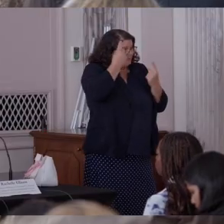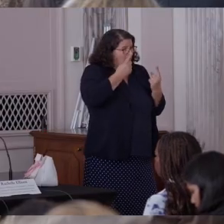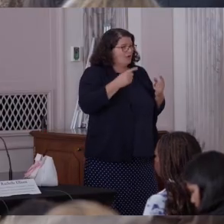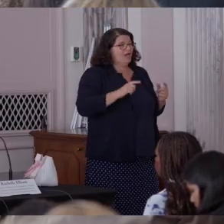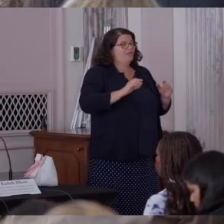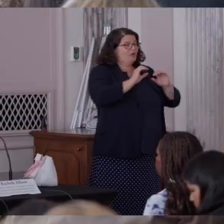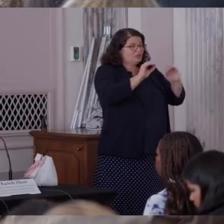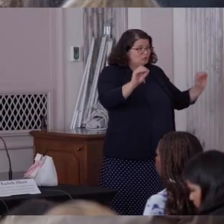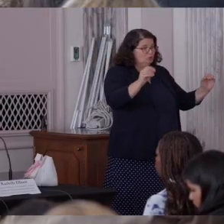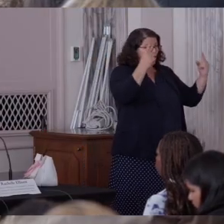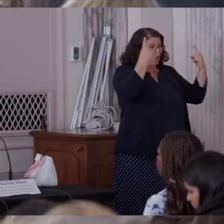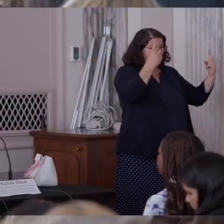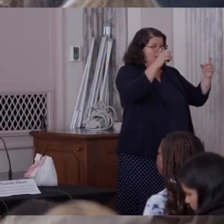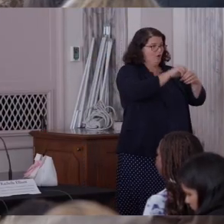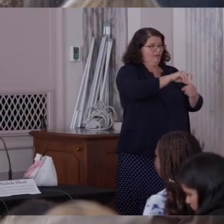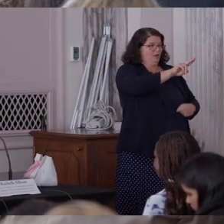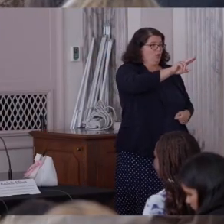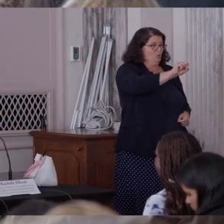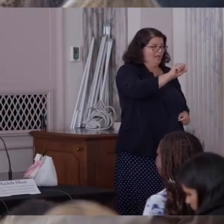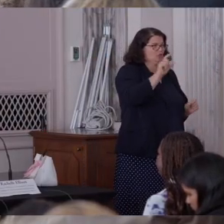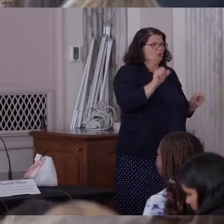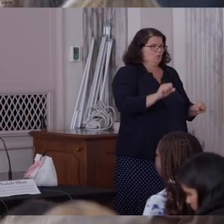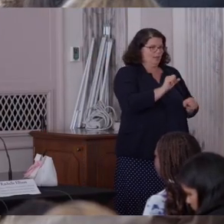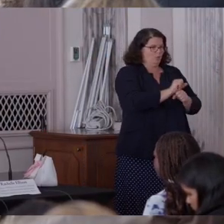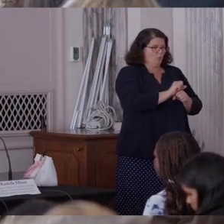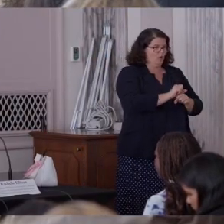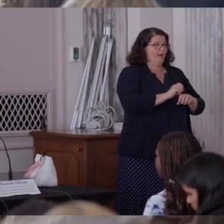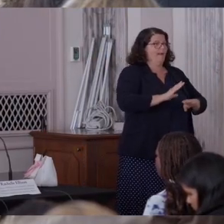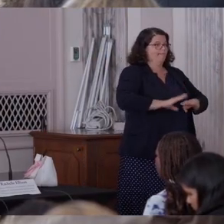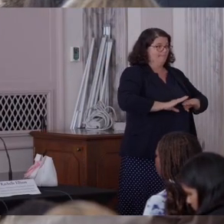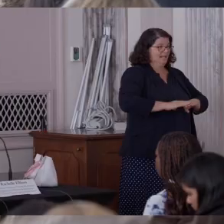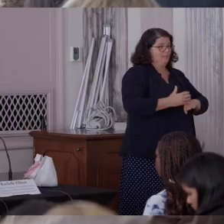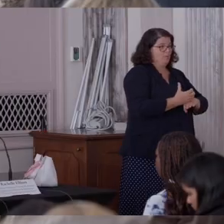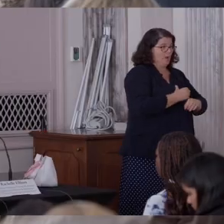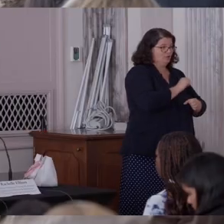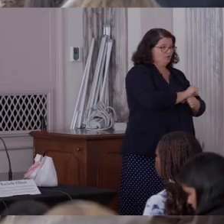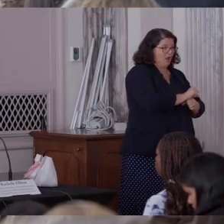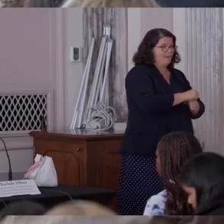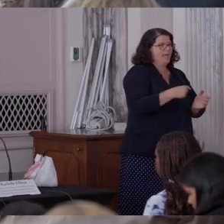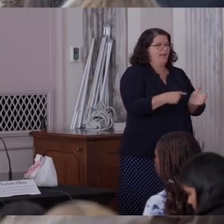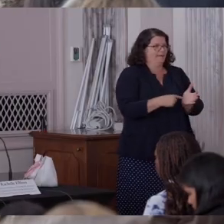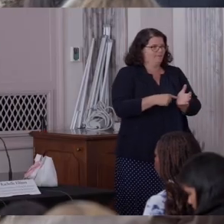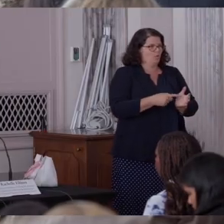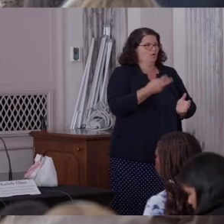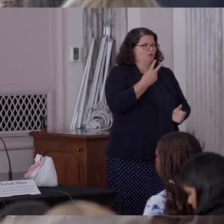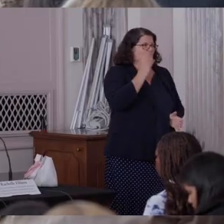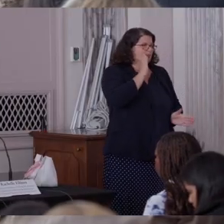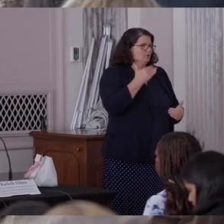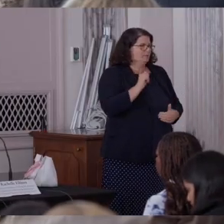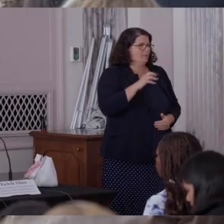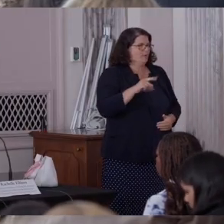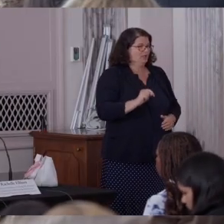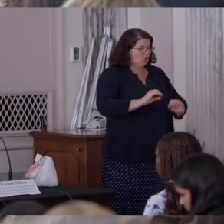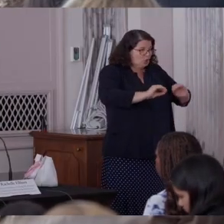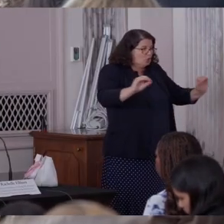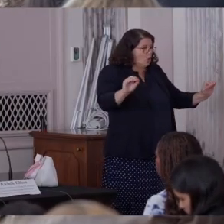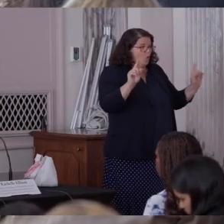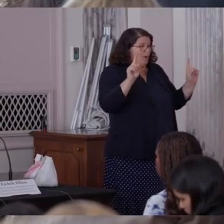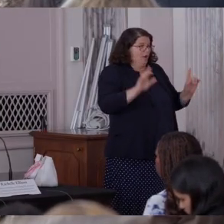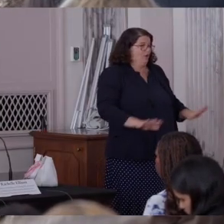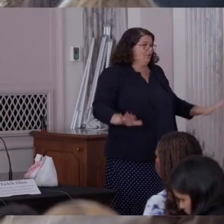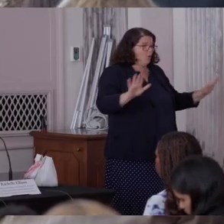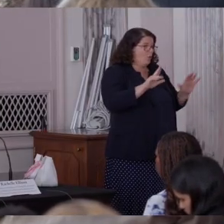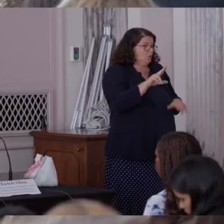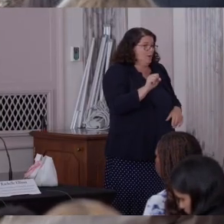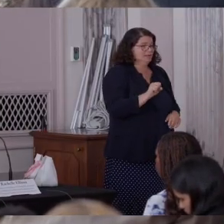housing unit, nowhere in the entire country. So we have an issue of housing affordability. It's not an